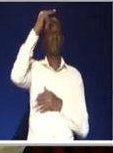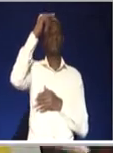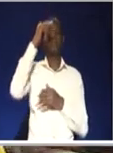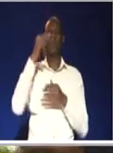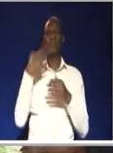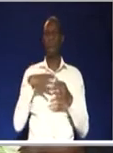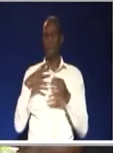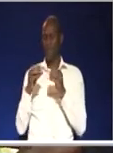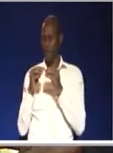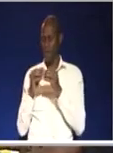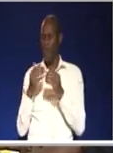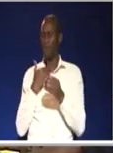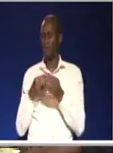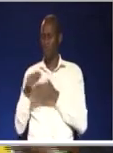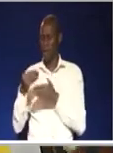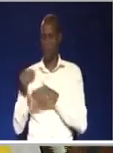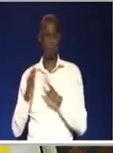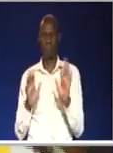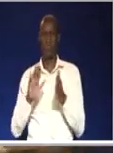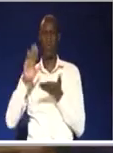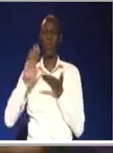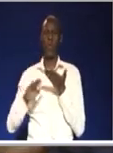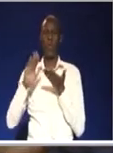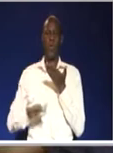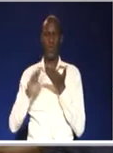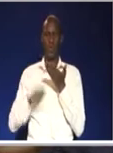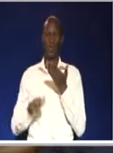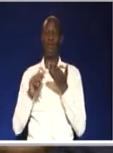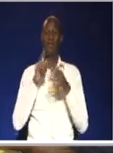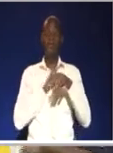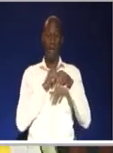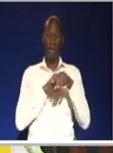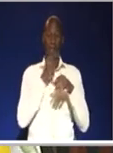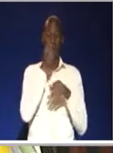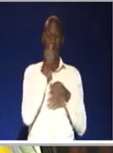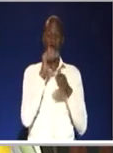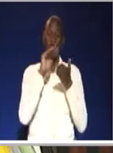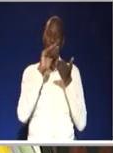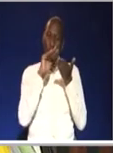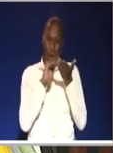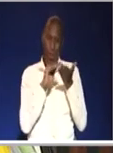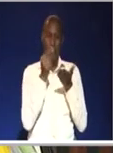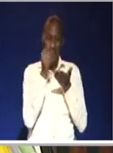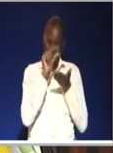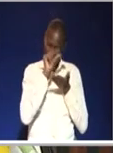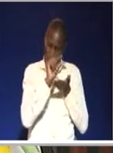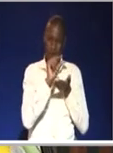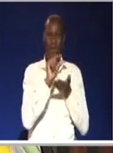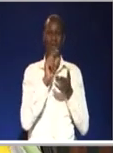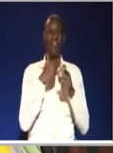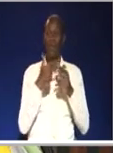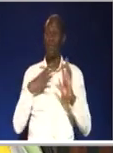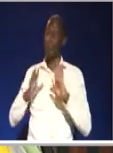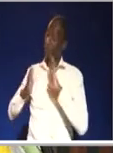quantity demanded is on its lowest. When the price is lowest, then the